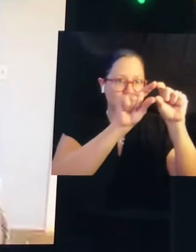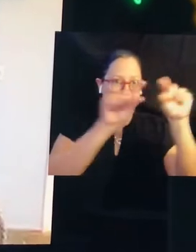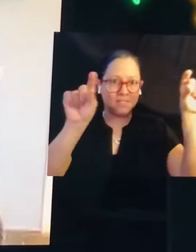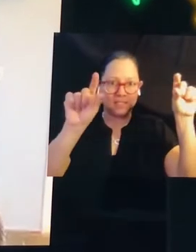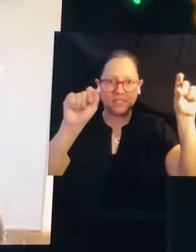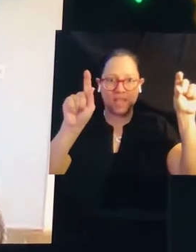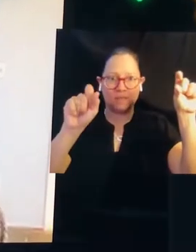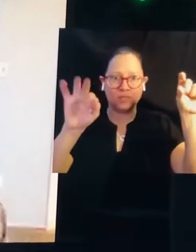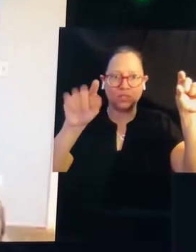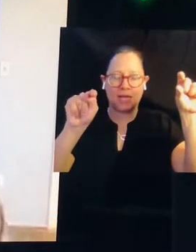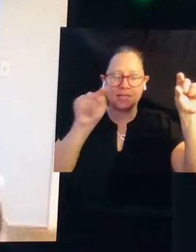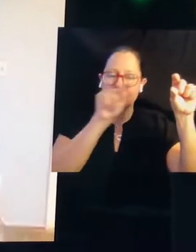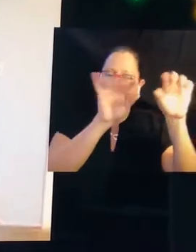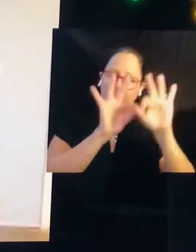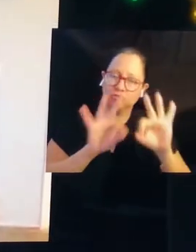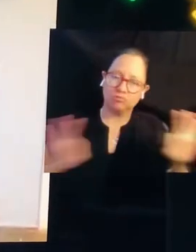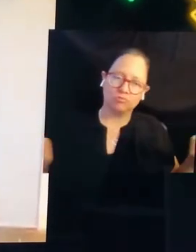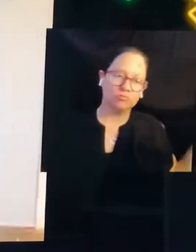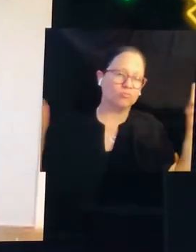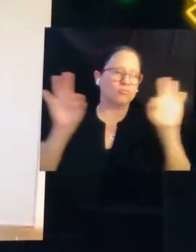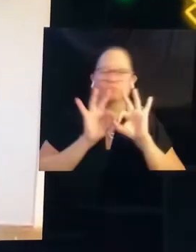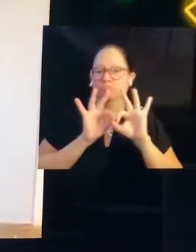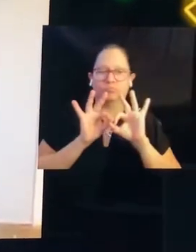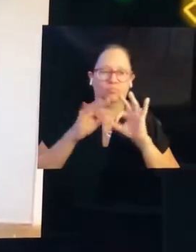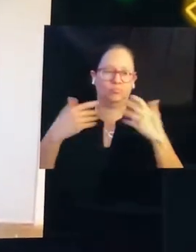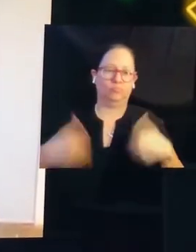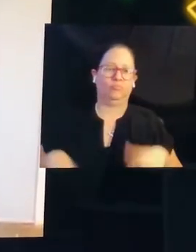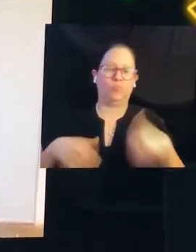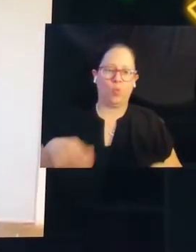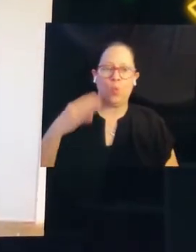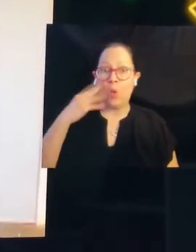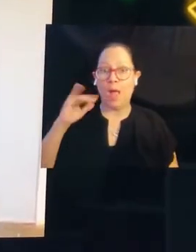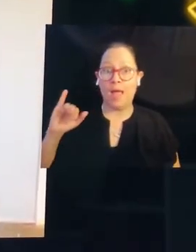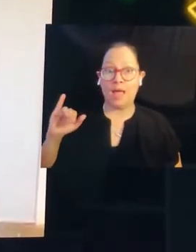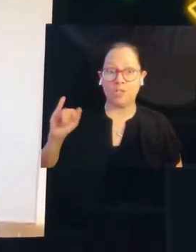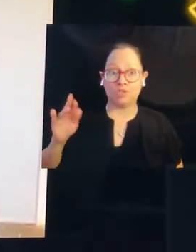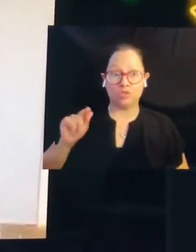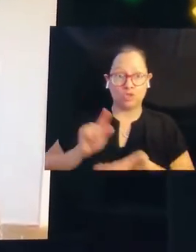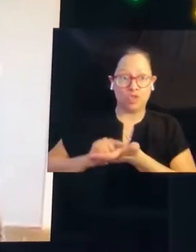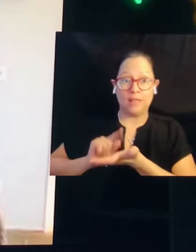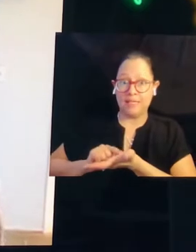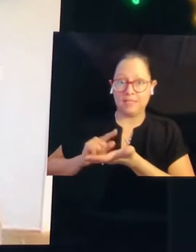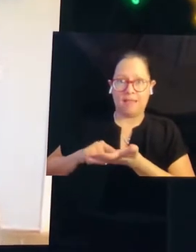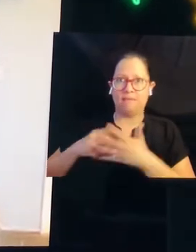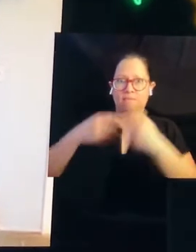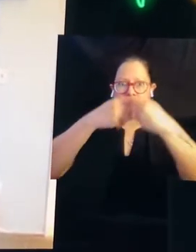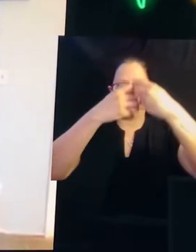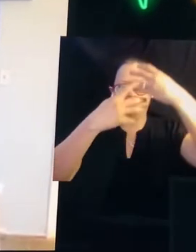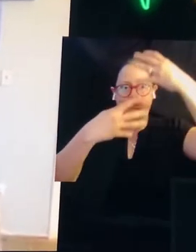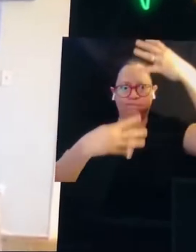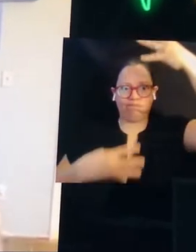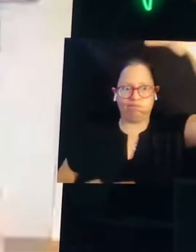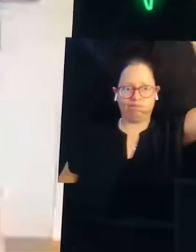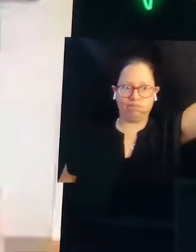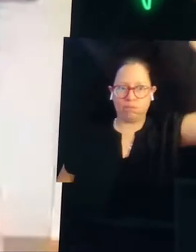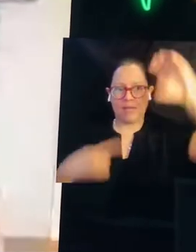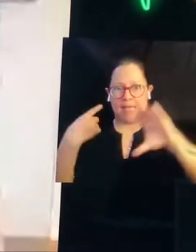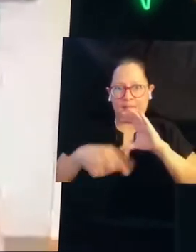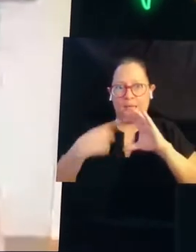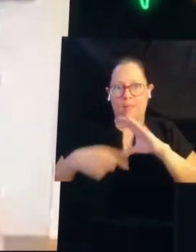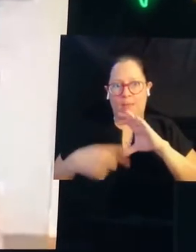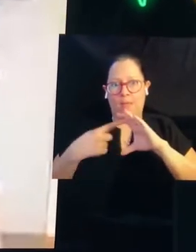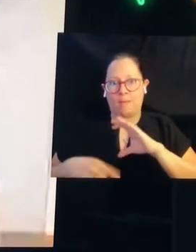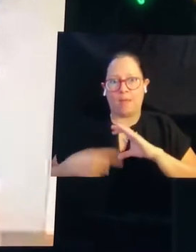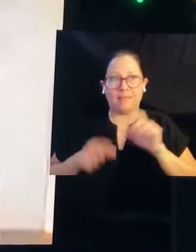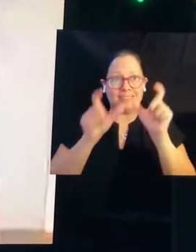so important, because journalists have hundreds of emails that are coming through. If the subject line is